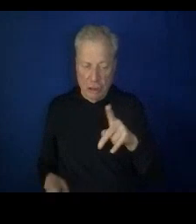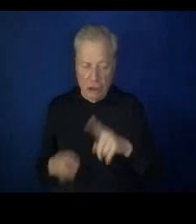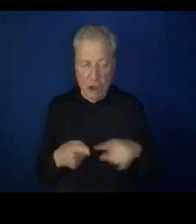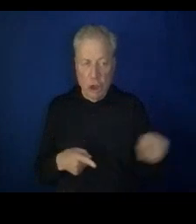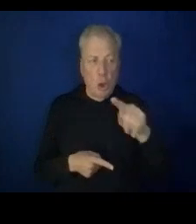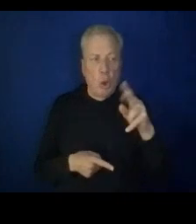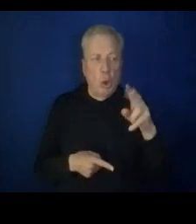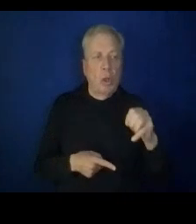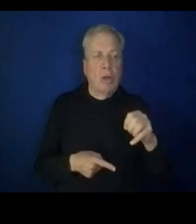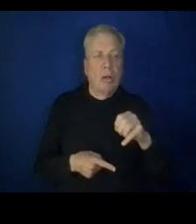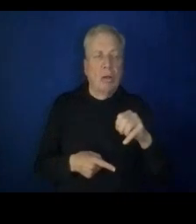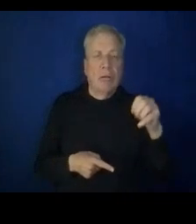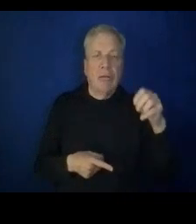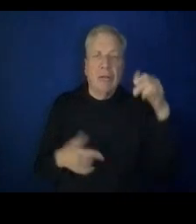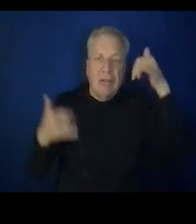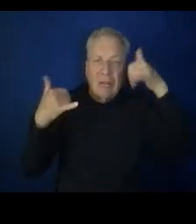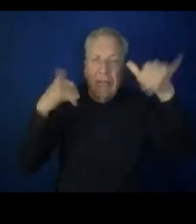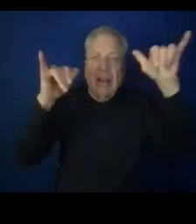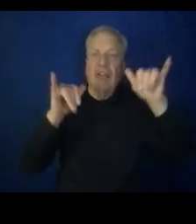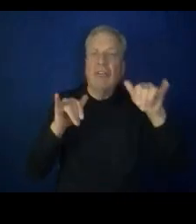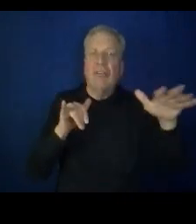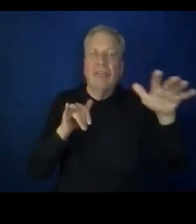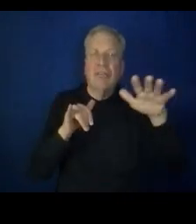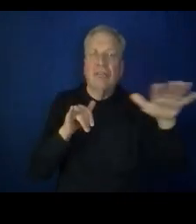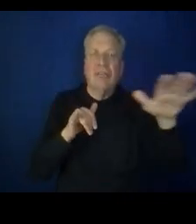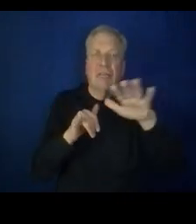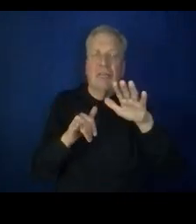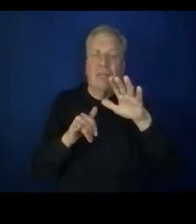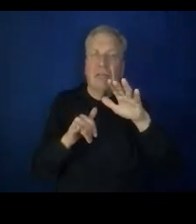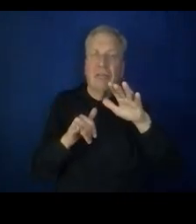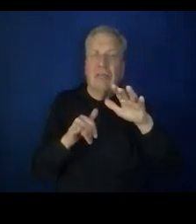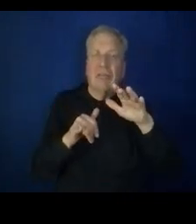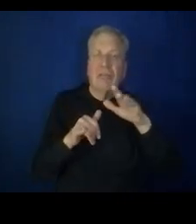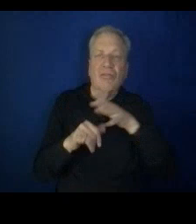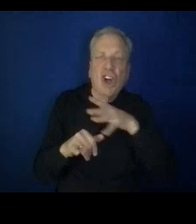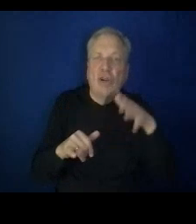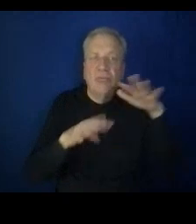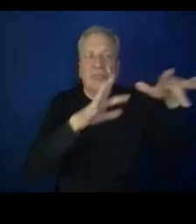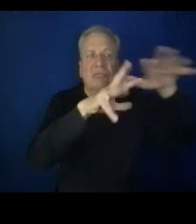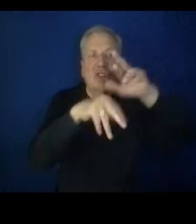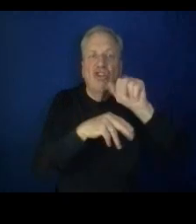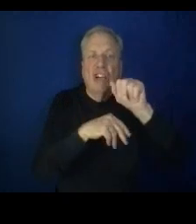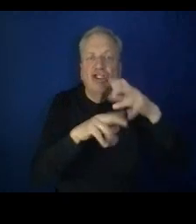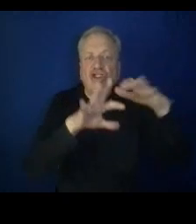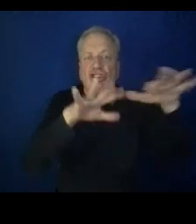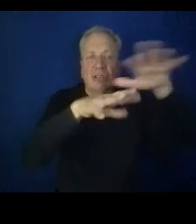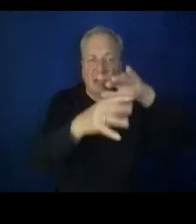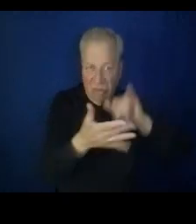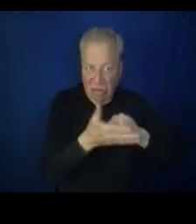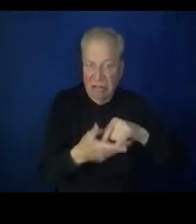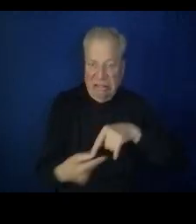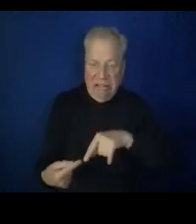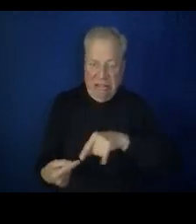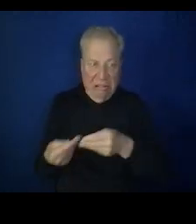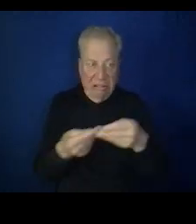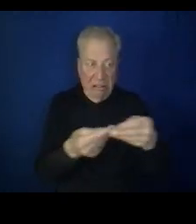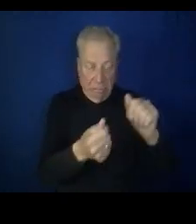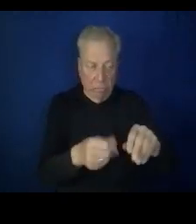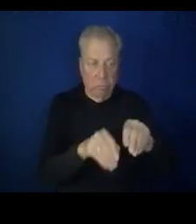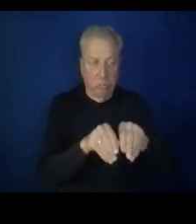of the state, because bison can and transmit brucellosis to cattle. They can